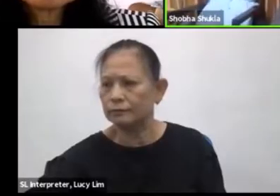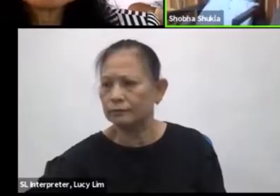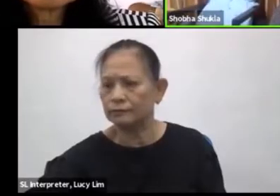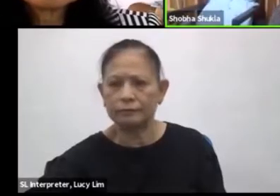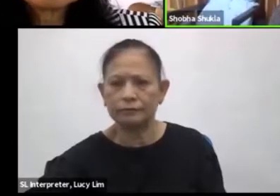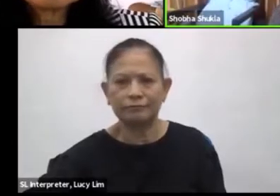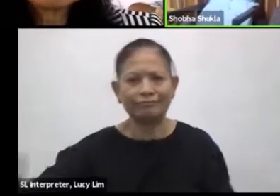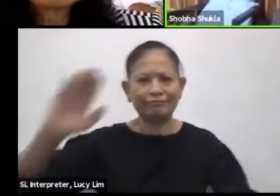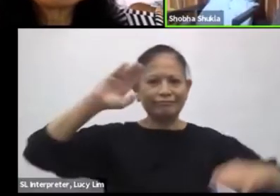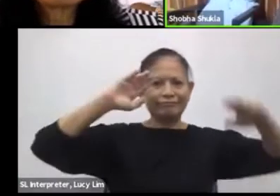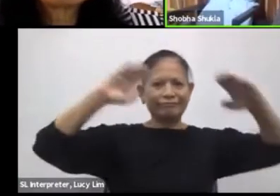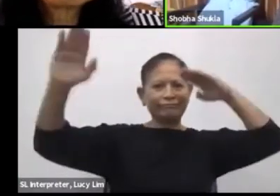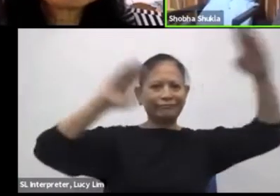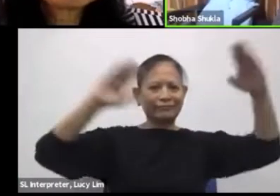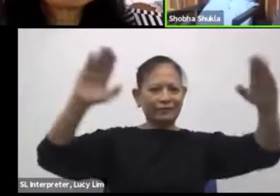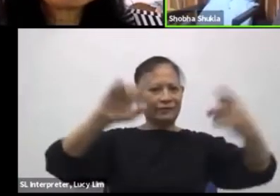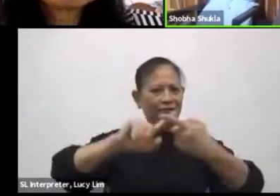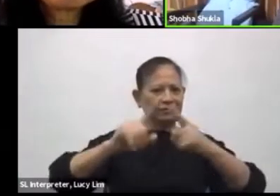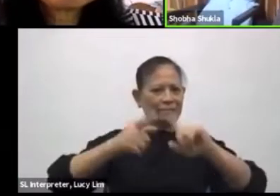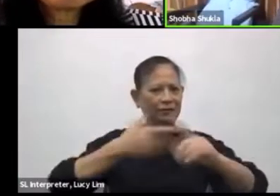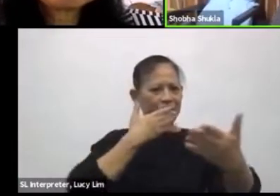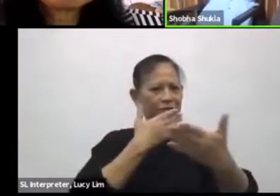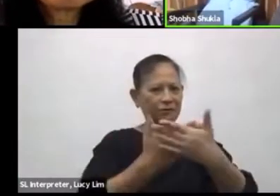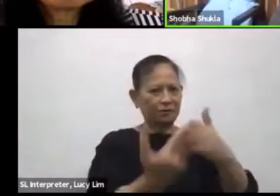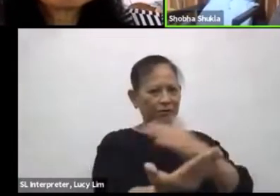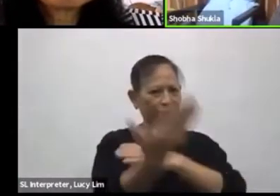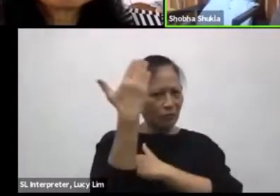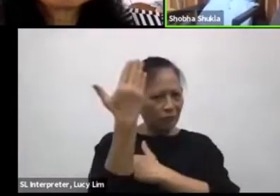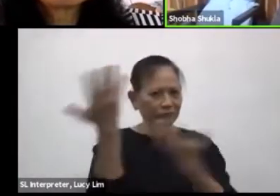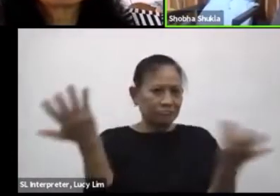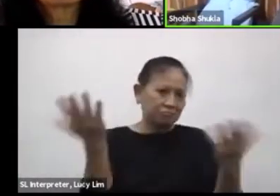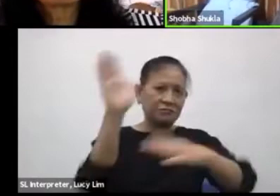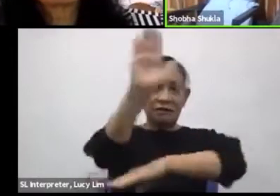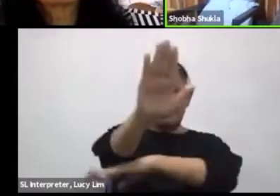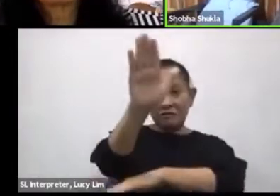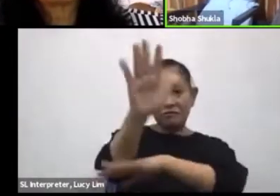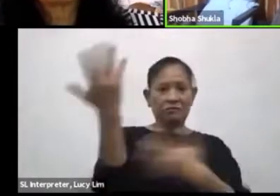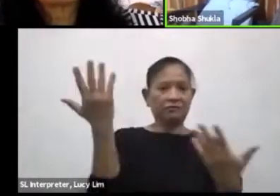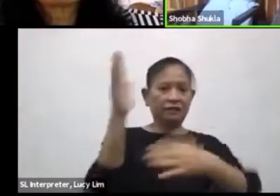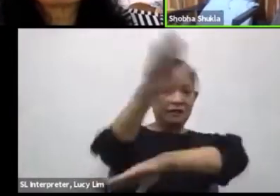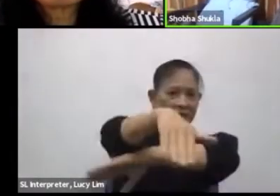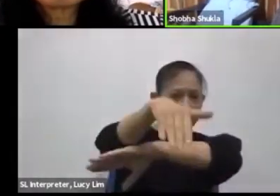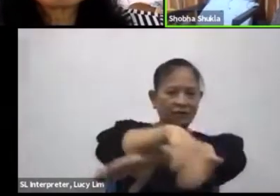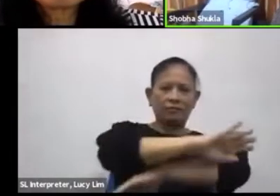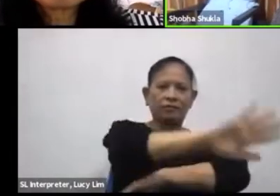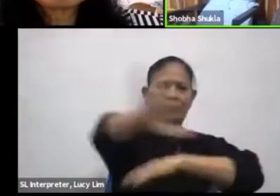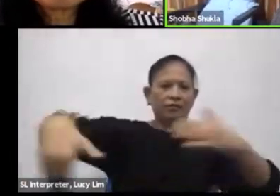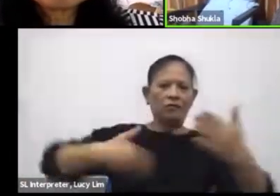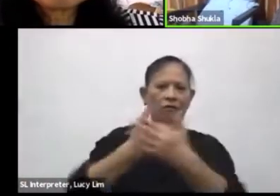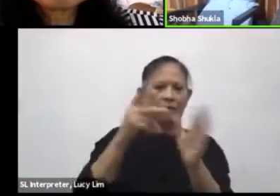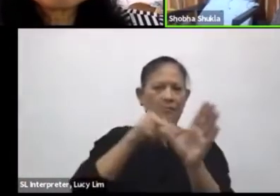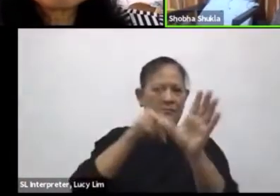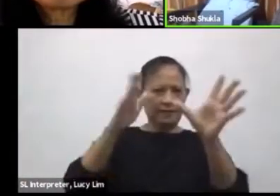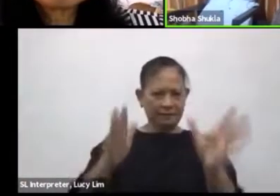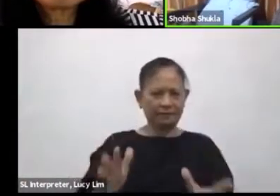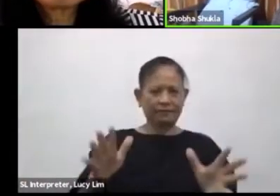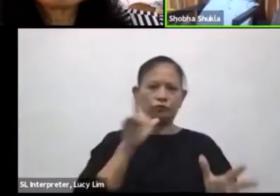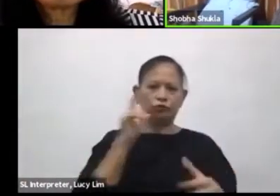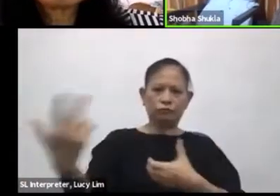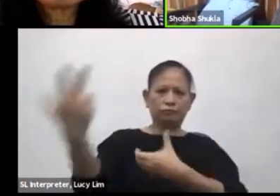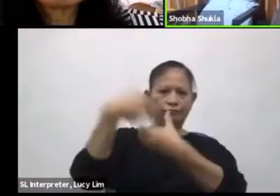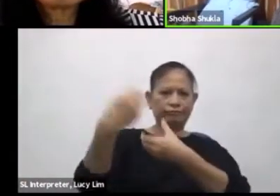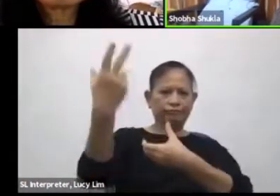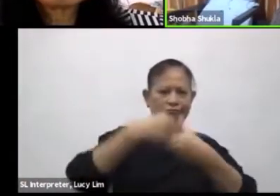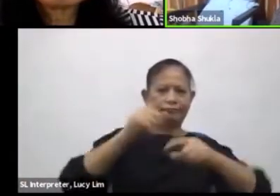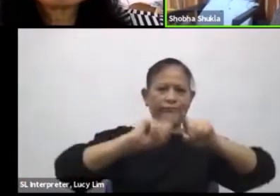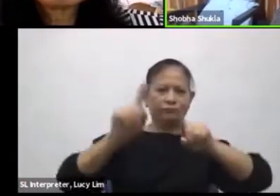Hello friends, a very good morning, good afternoon and good evening to all our participants who have joined from different